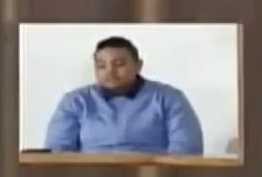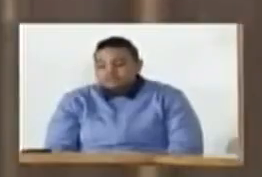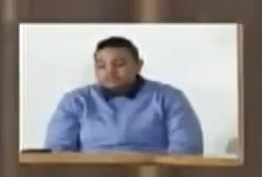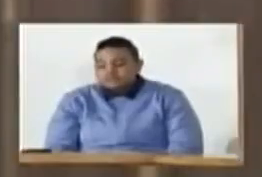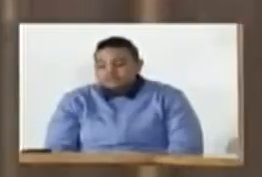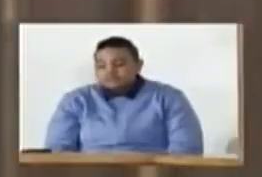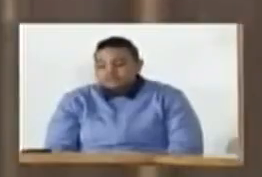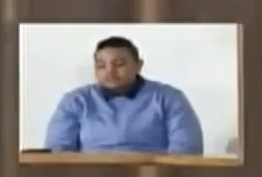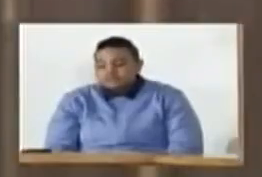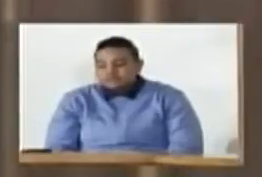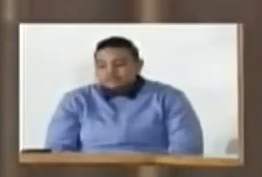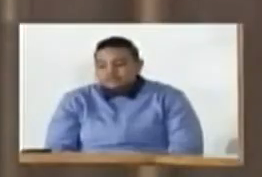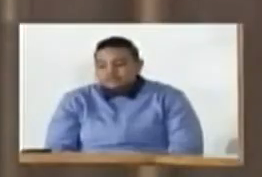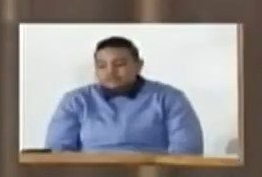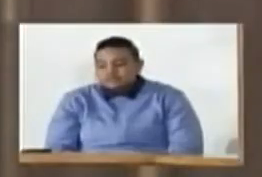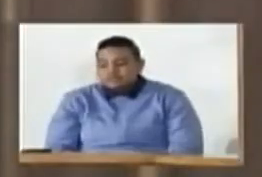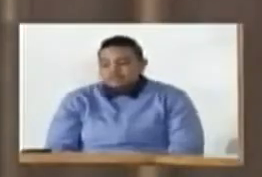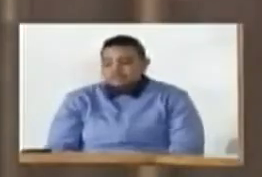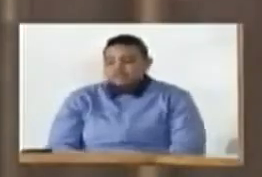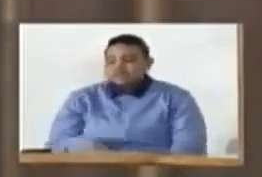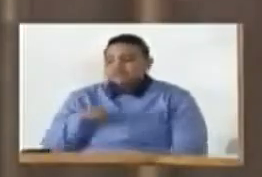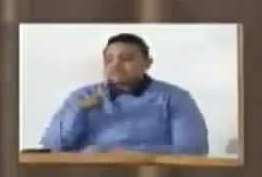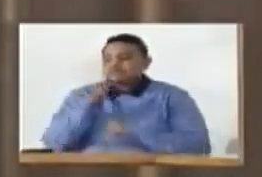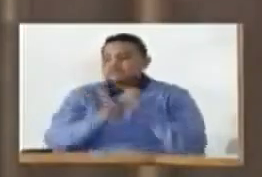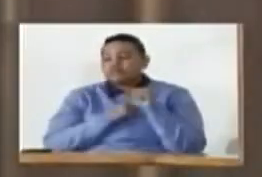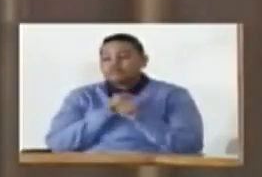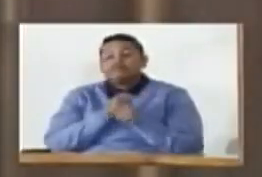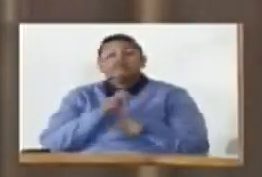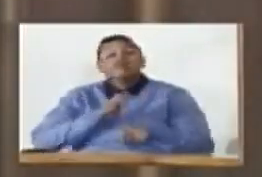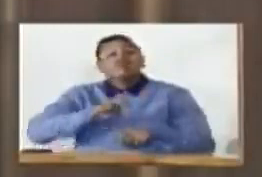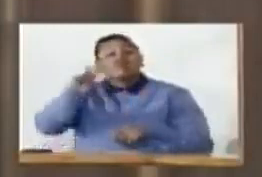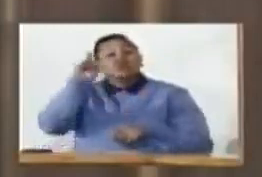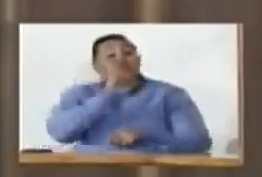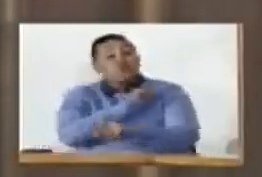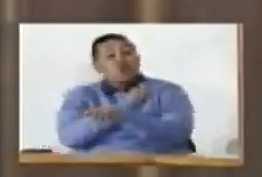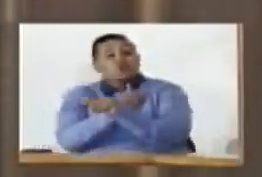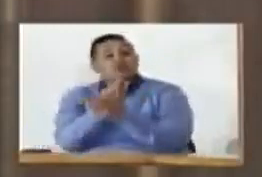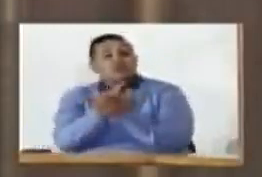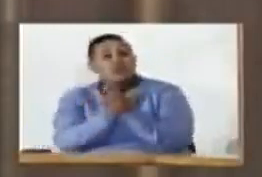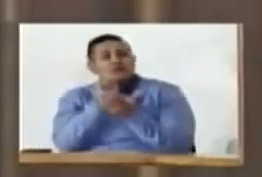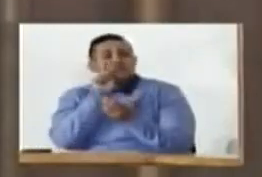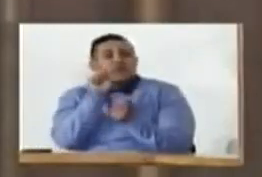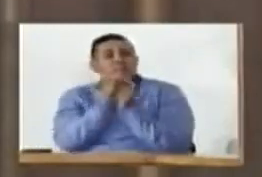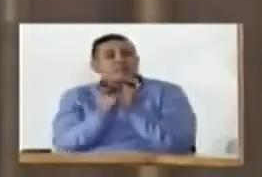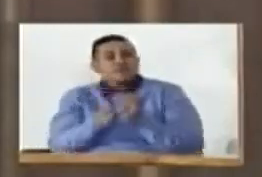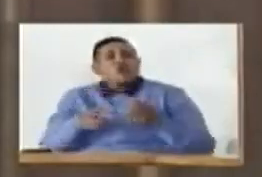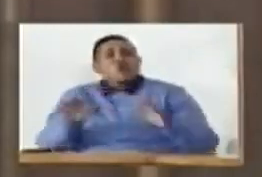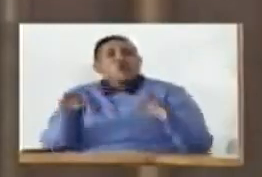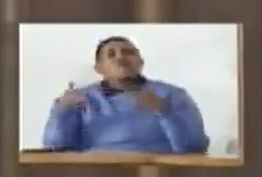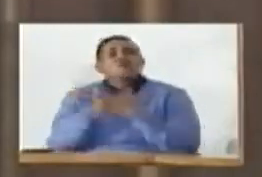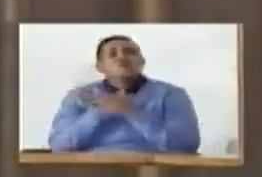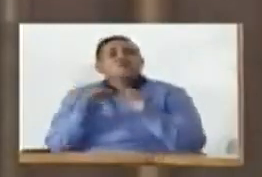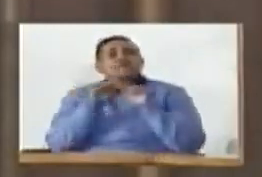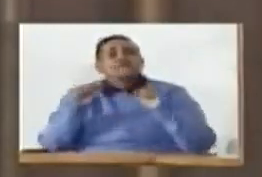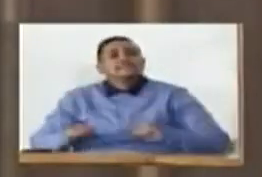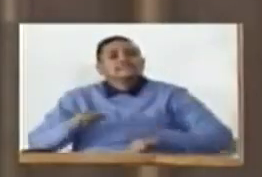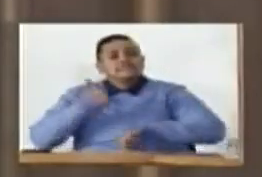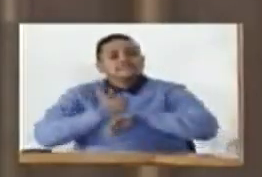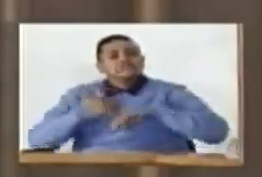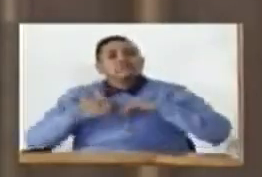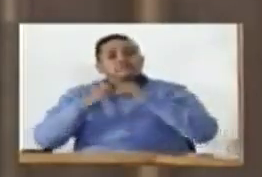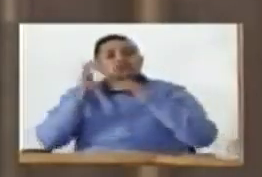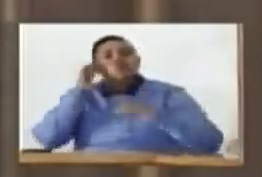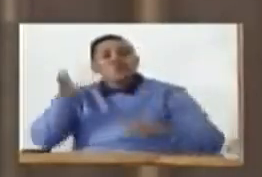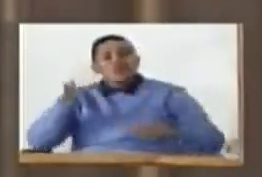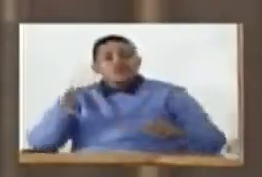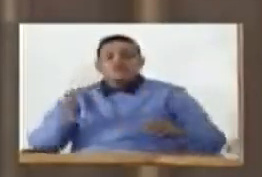This year, the Transport Authority Act will be amended to allow for a new system to be implemented to